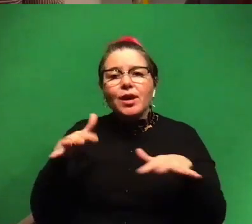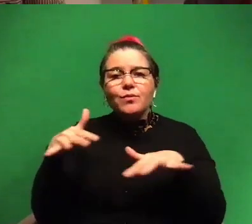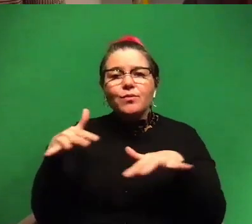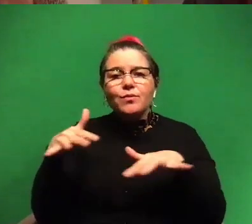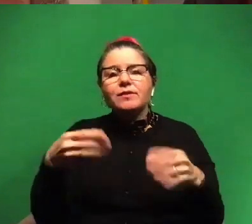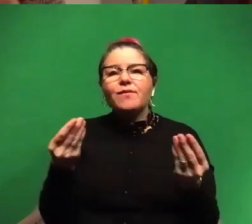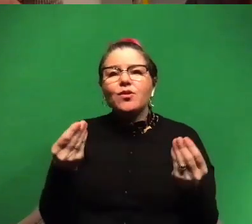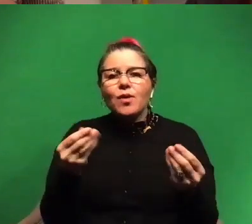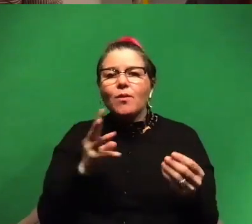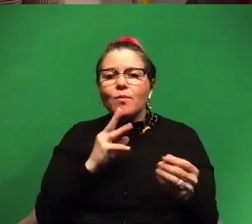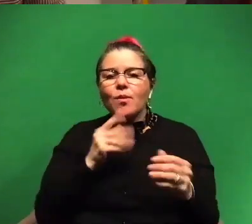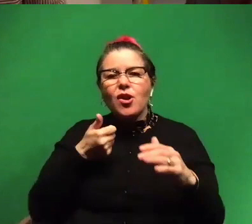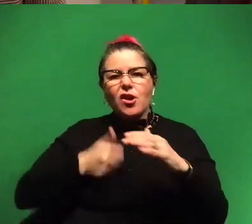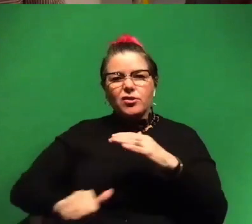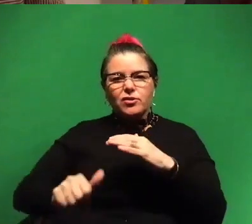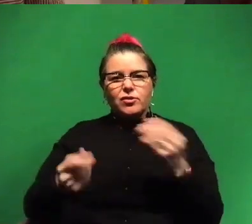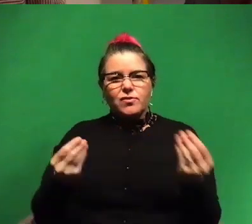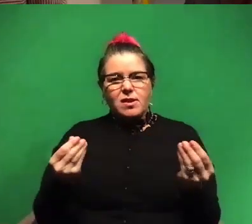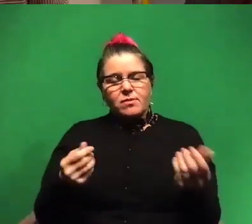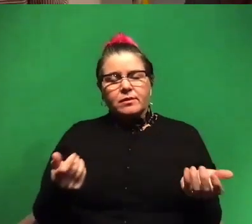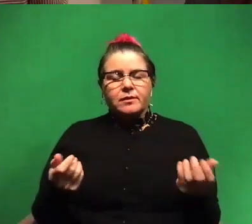groundwater that's underneath.